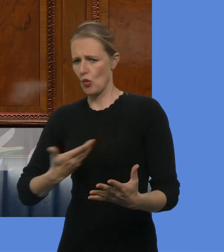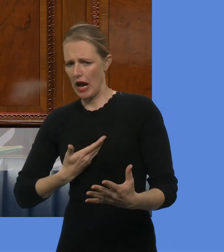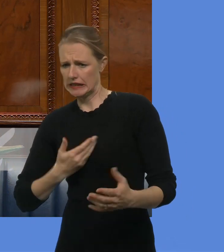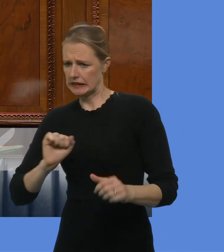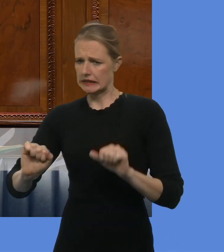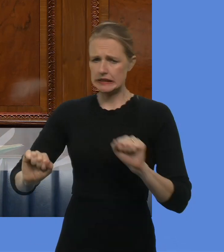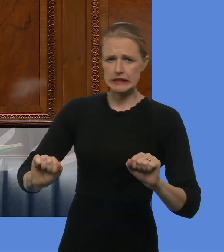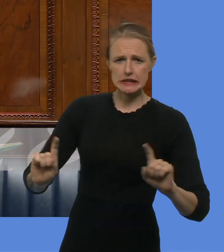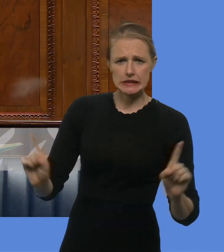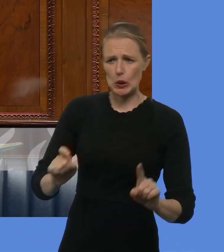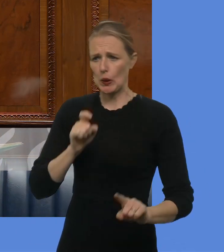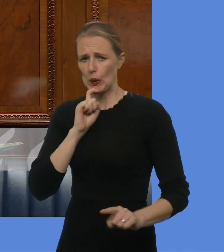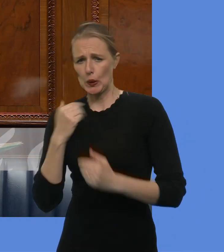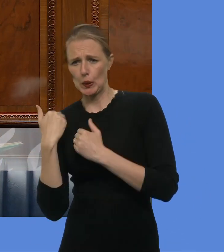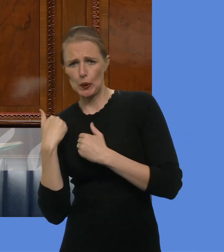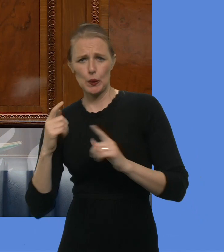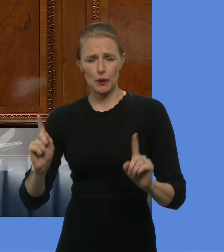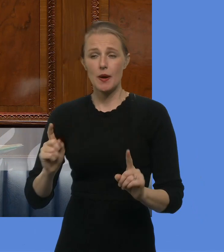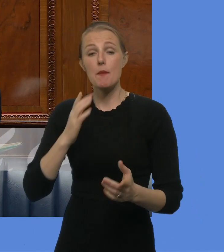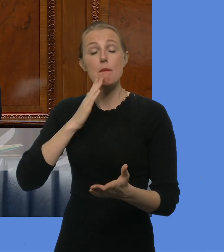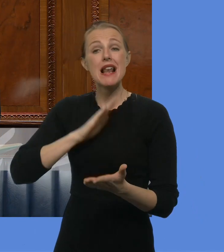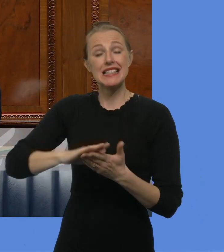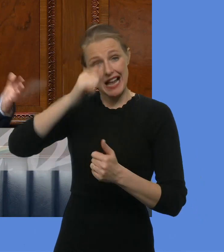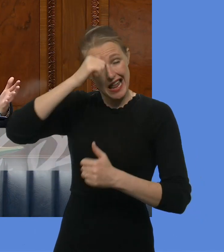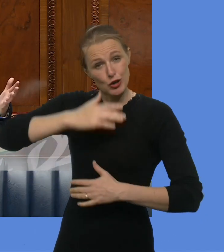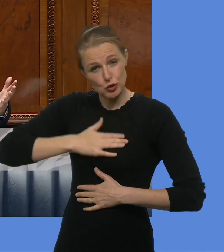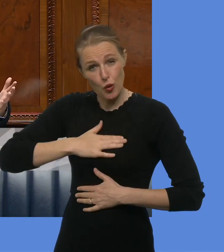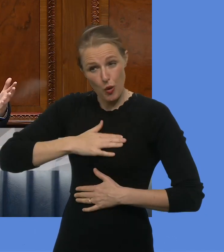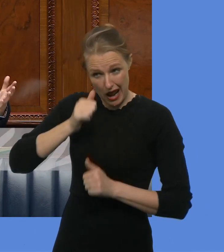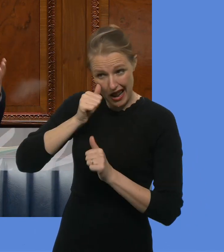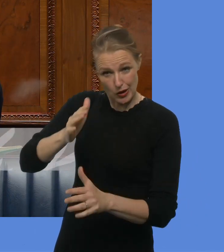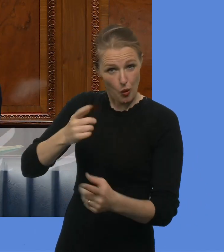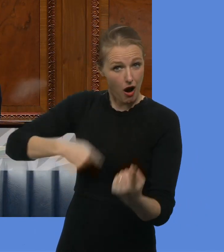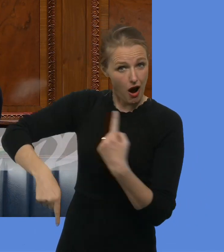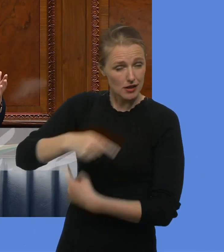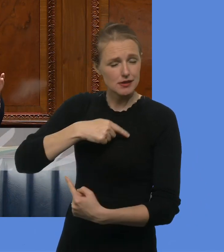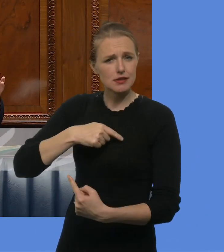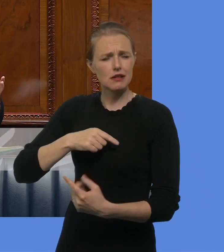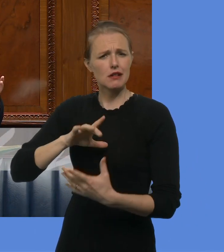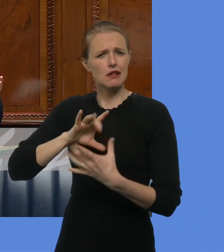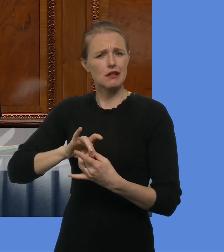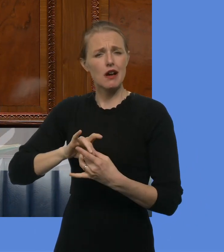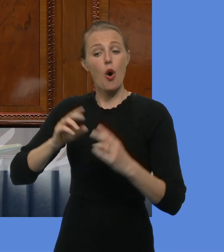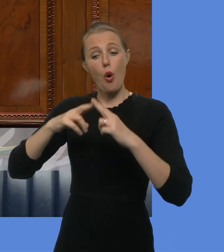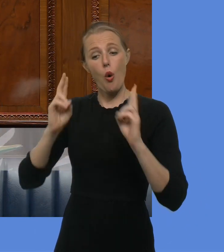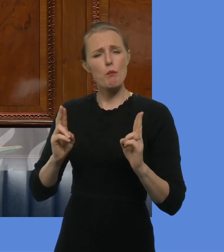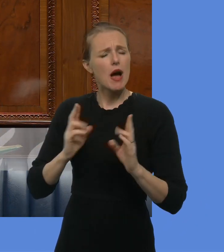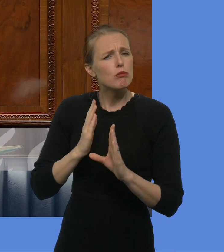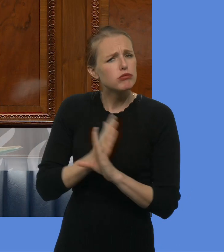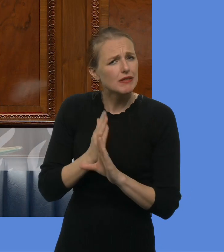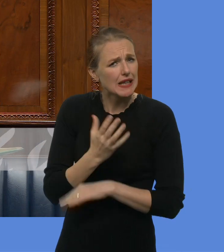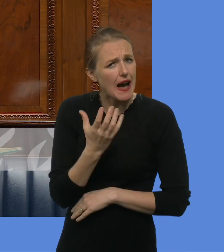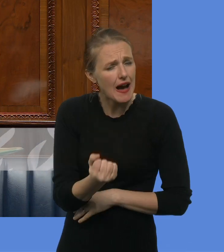assurance to this House that, give reassurance to this House around privacy in the home, and also that